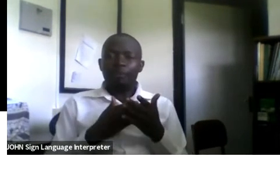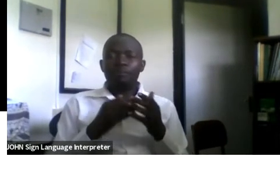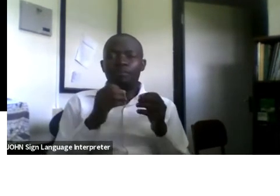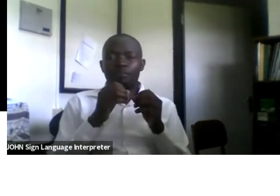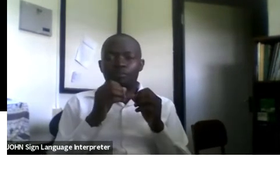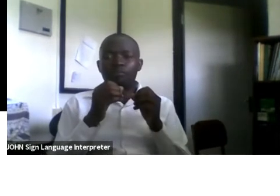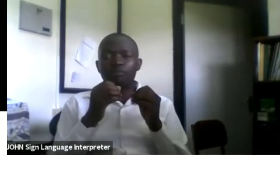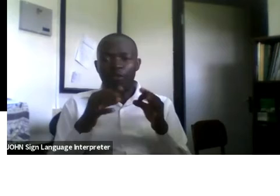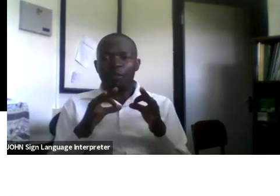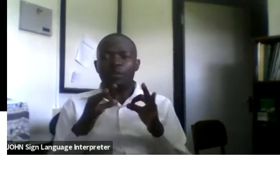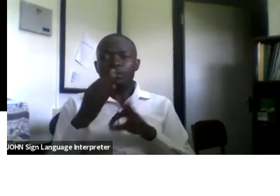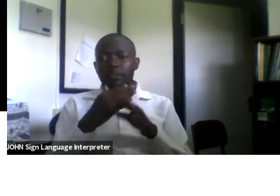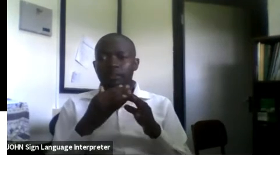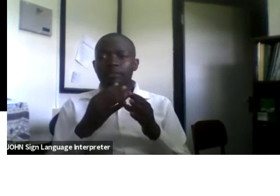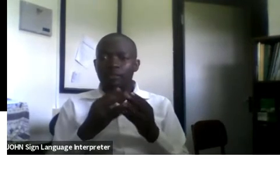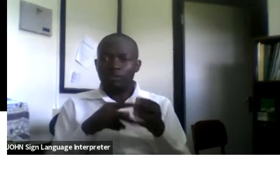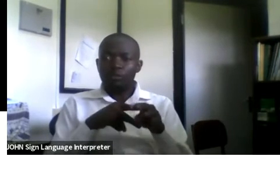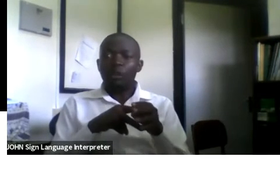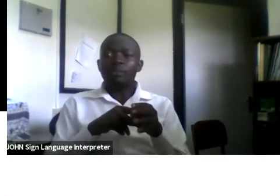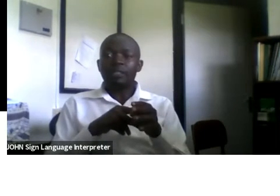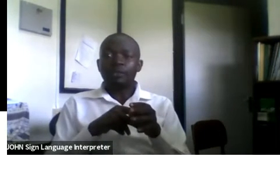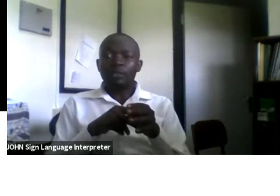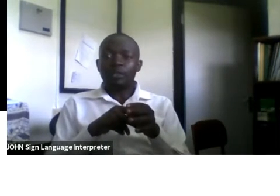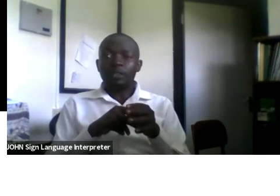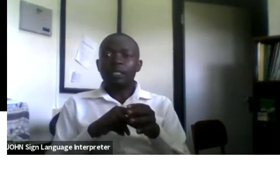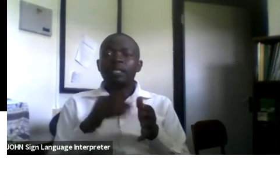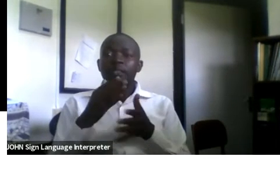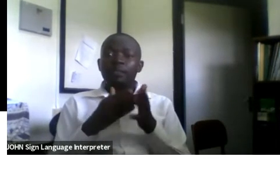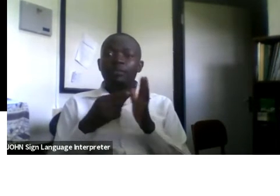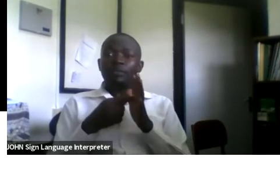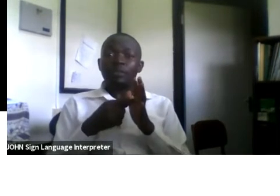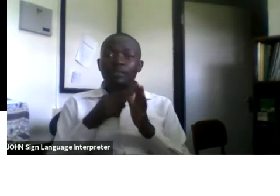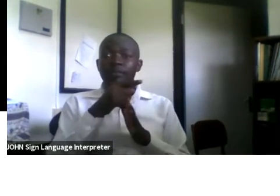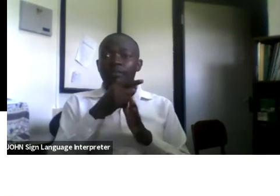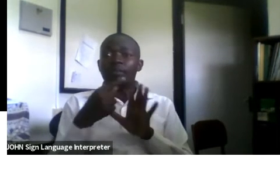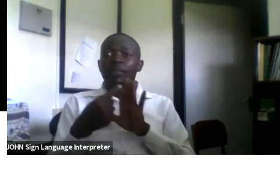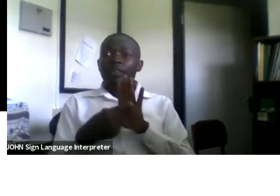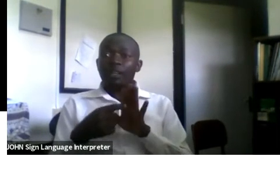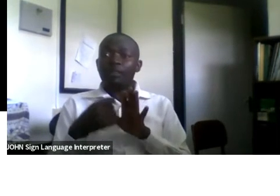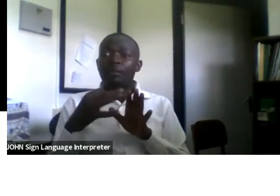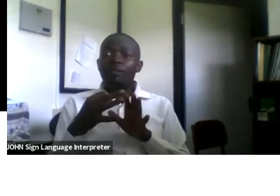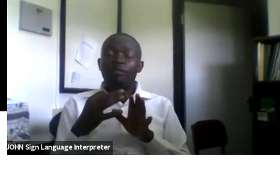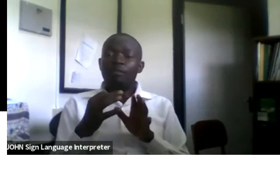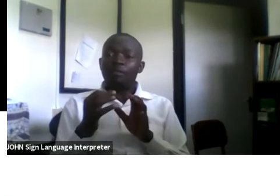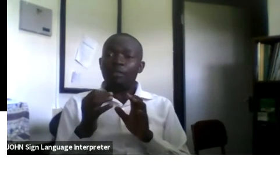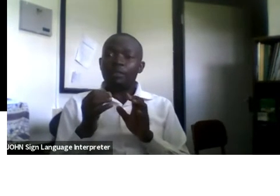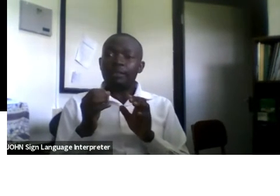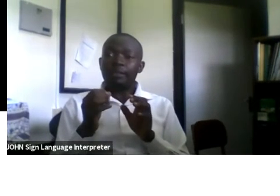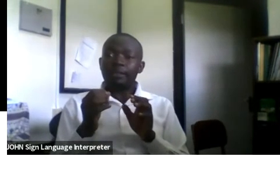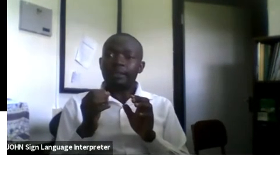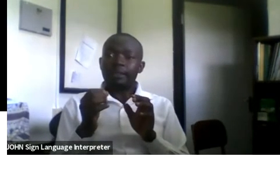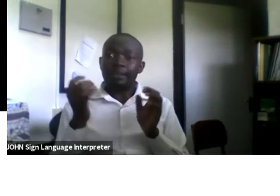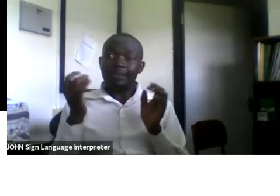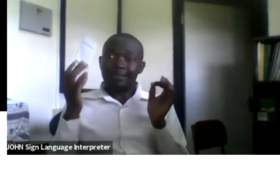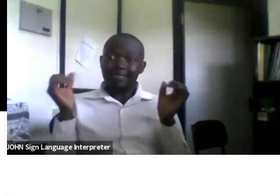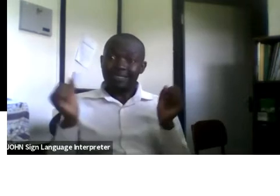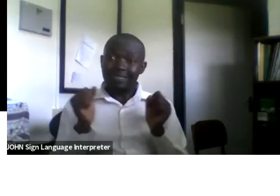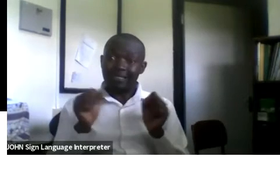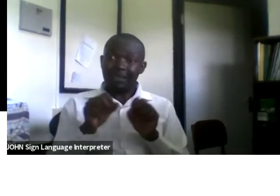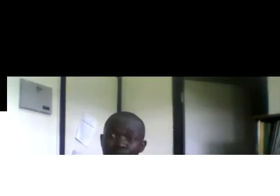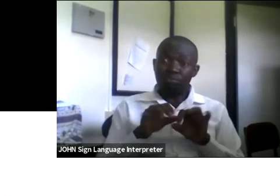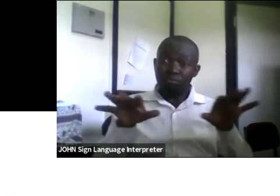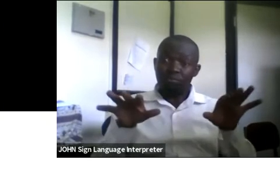the examples that we have was that in the case of non-communicable diseases, WHO endorses that